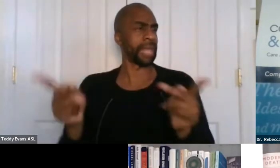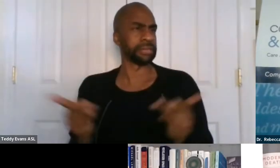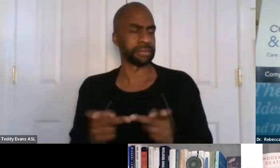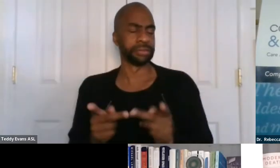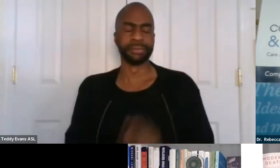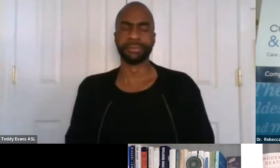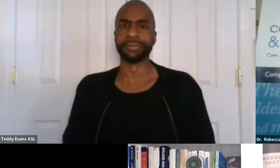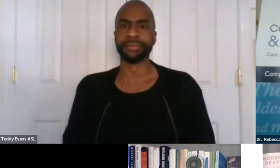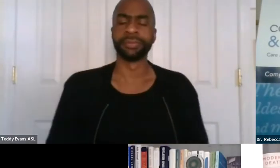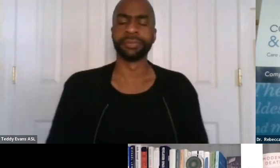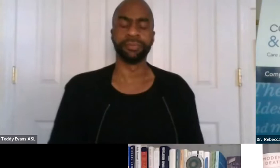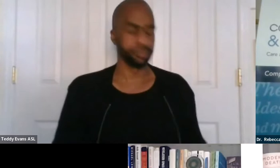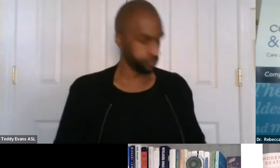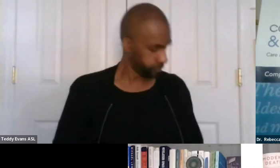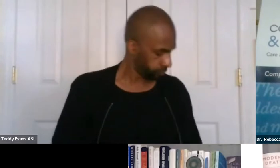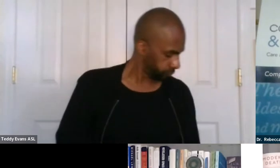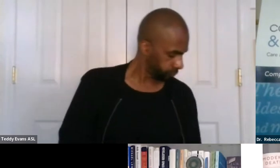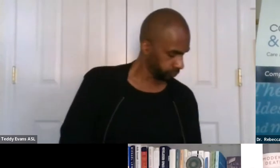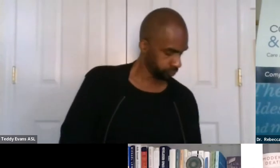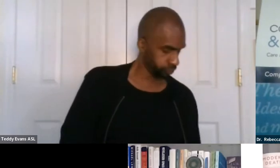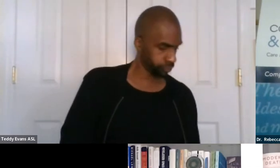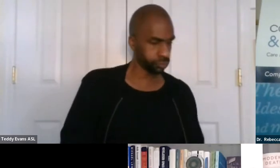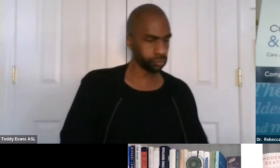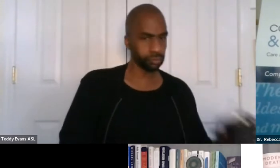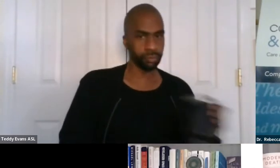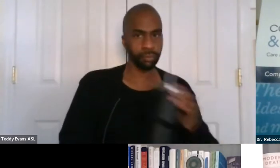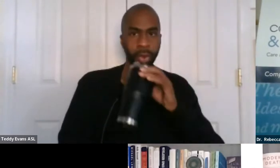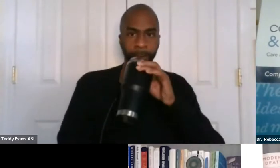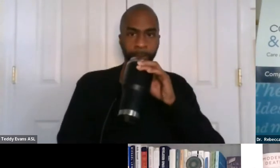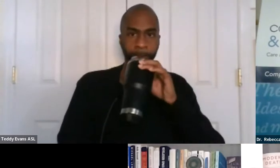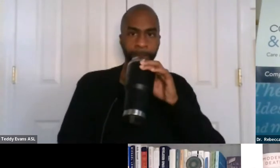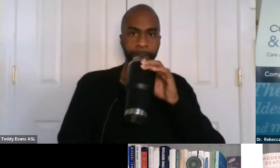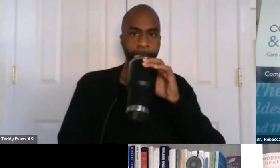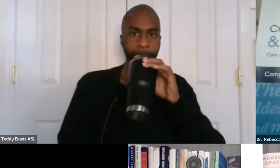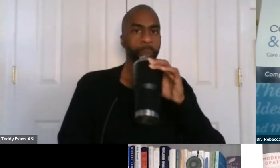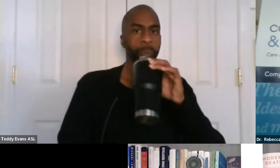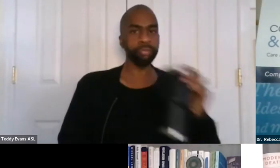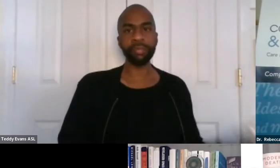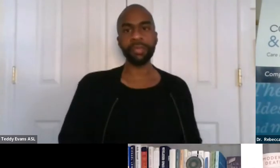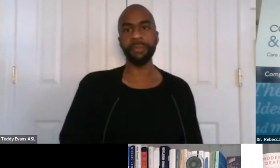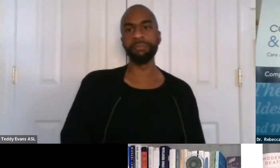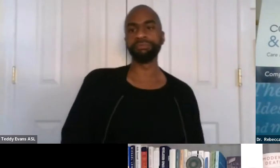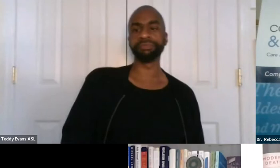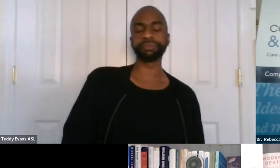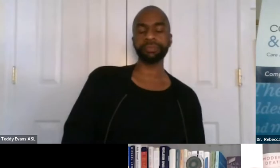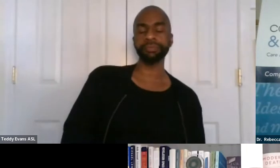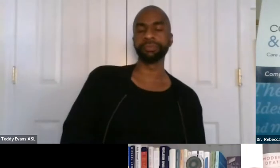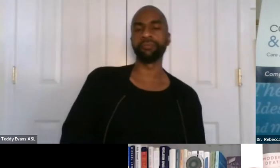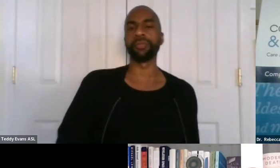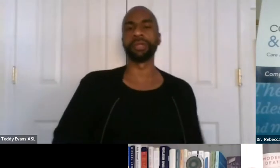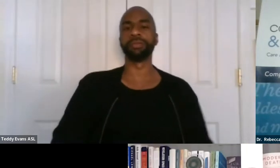subject that I wanted to bring up, and I'm aware of the time, folks. So I will shift to audience questions shortly.